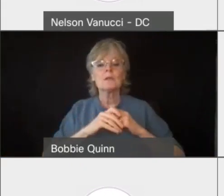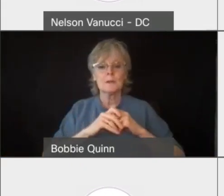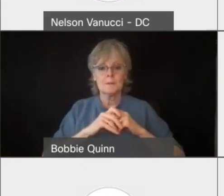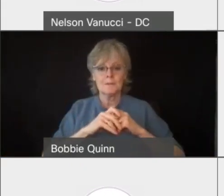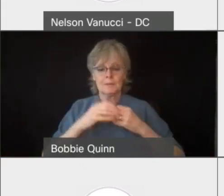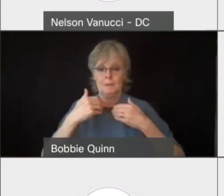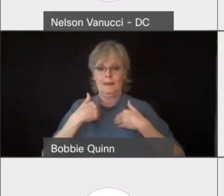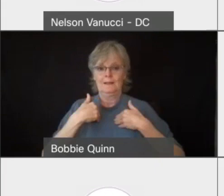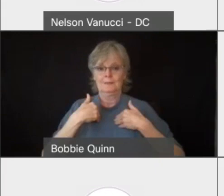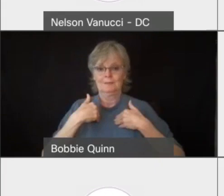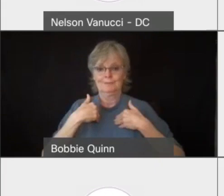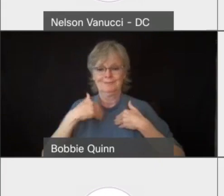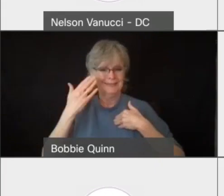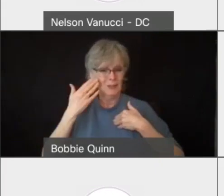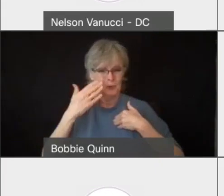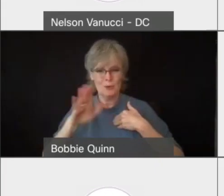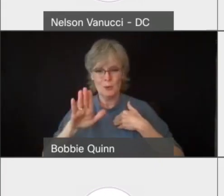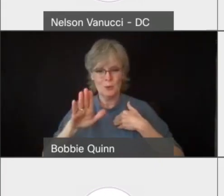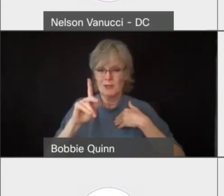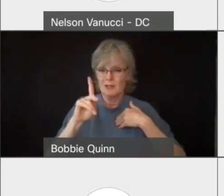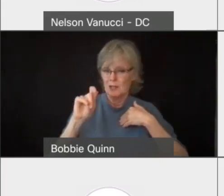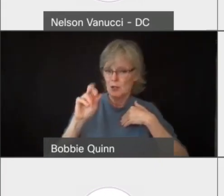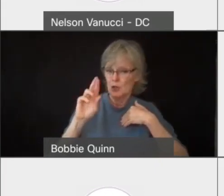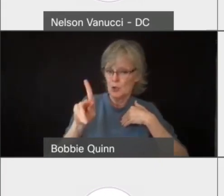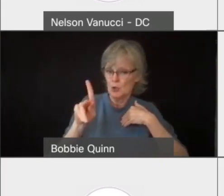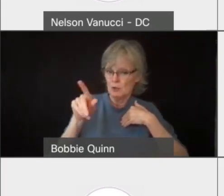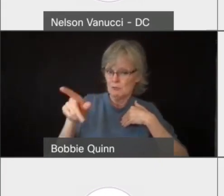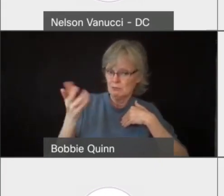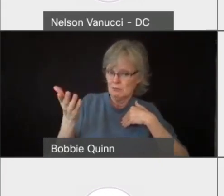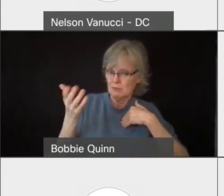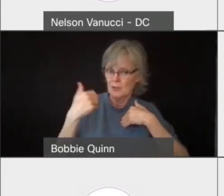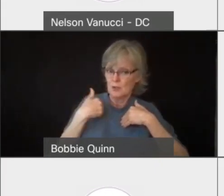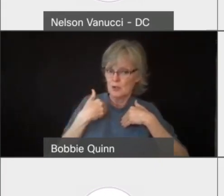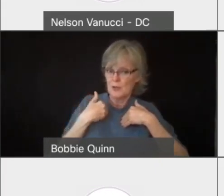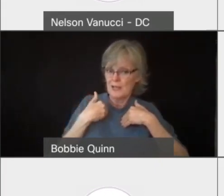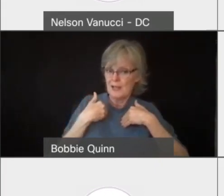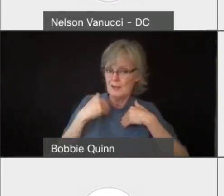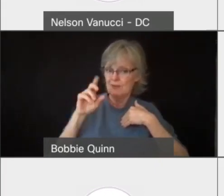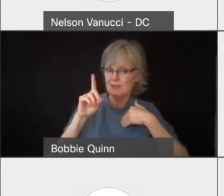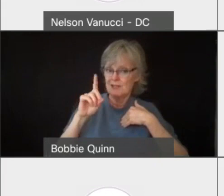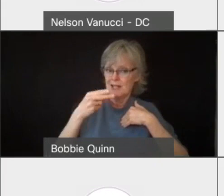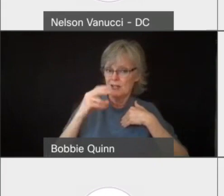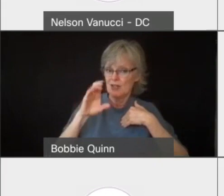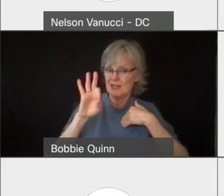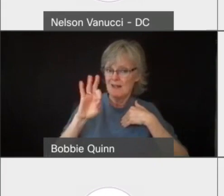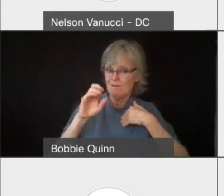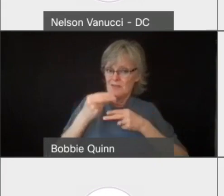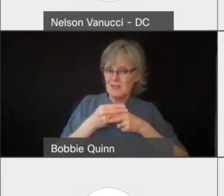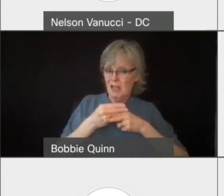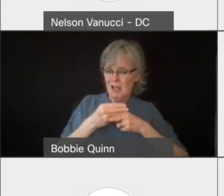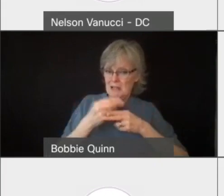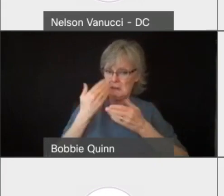I don't know that we have and Kirk, you can respond to this. I don't know if we have the DHCF slides, but we can certainly ask for